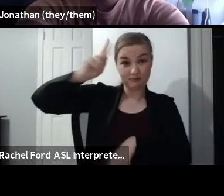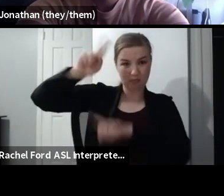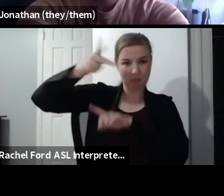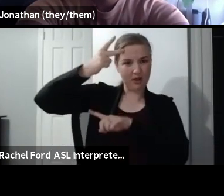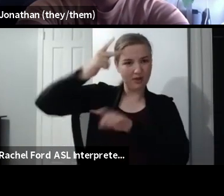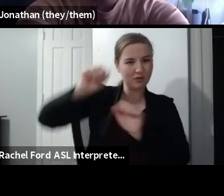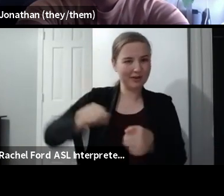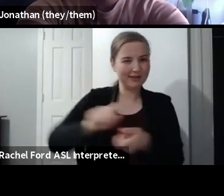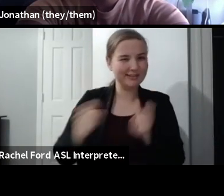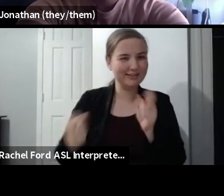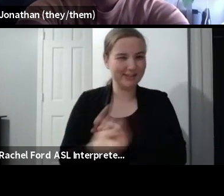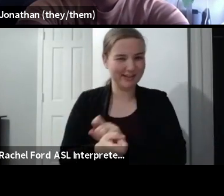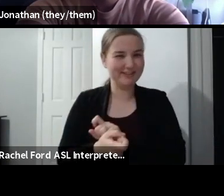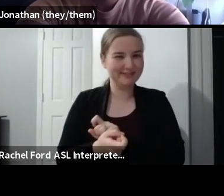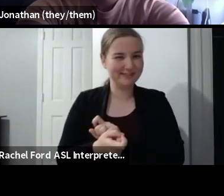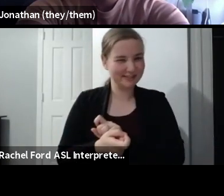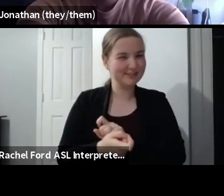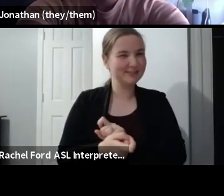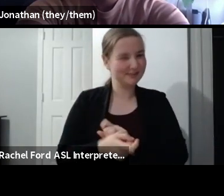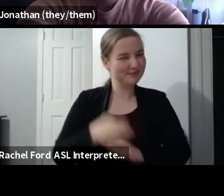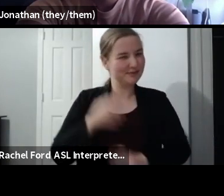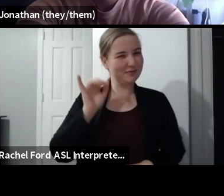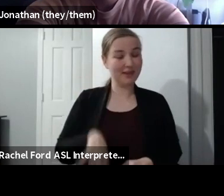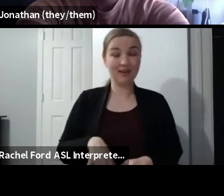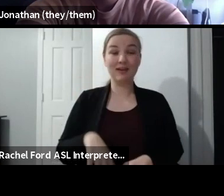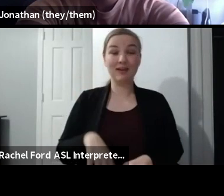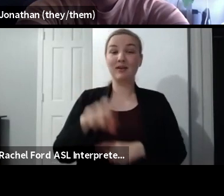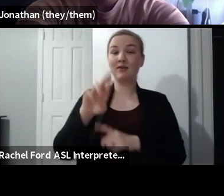sure. Like